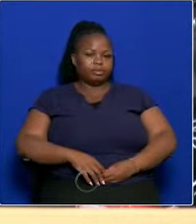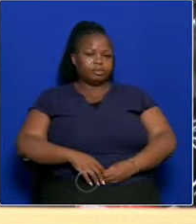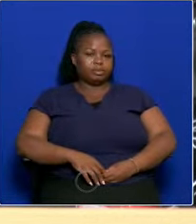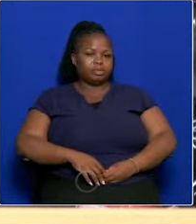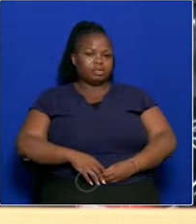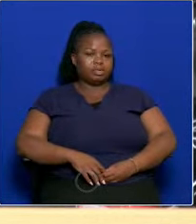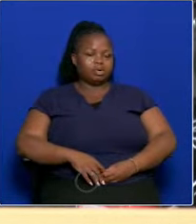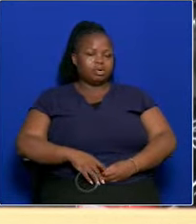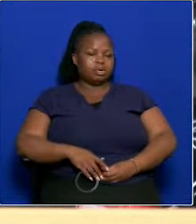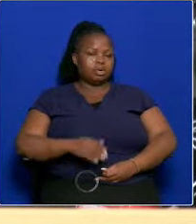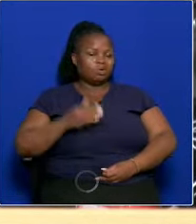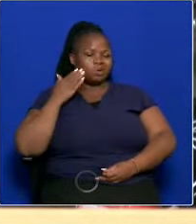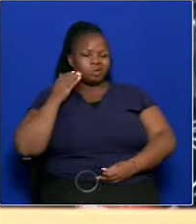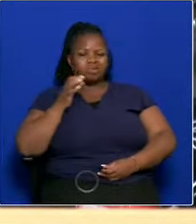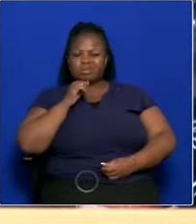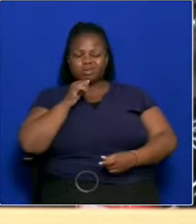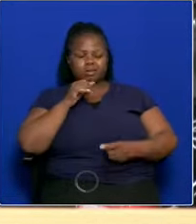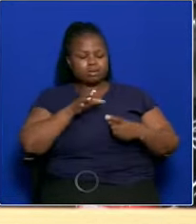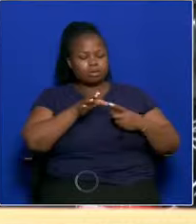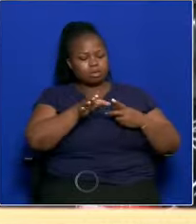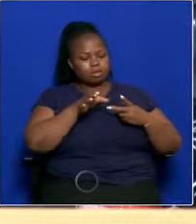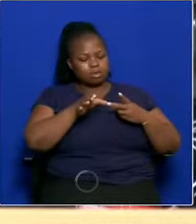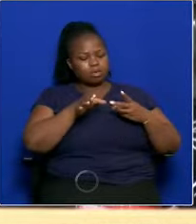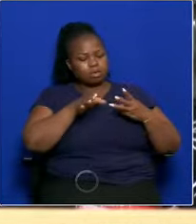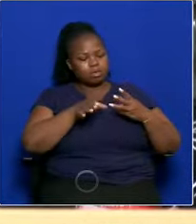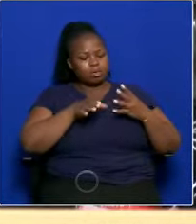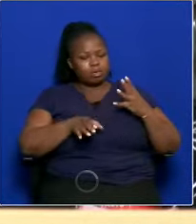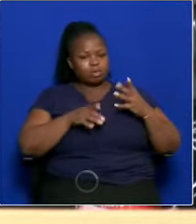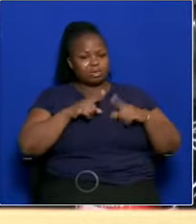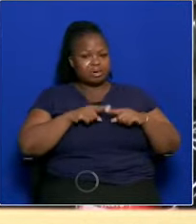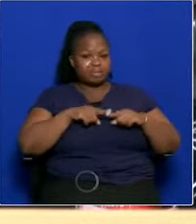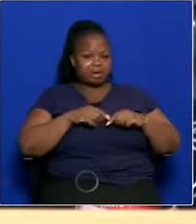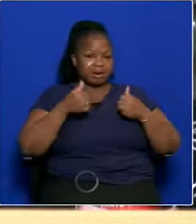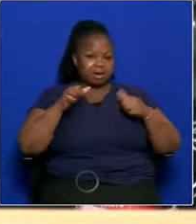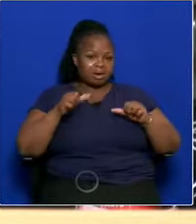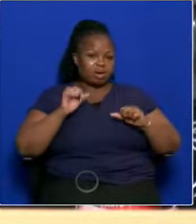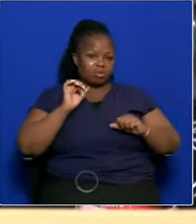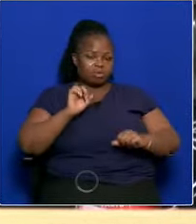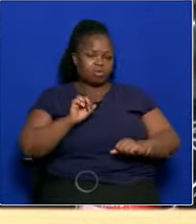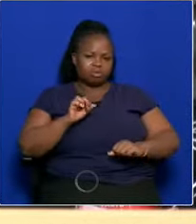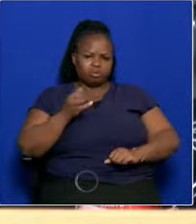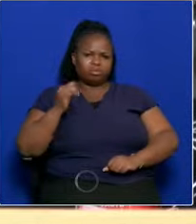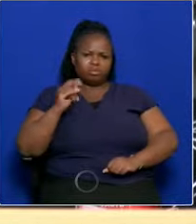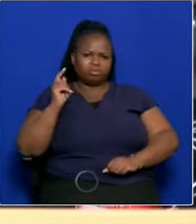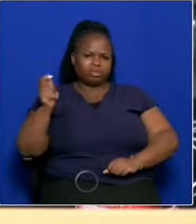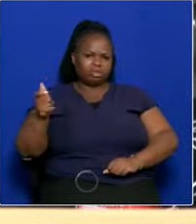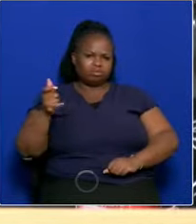months, based on what also you had in your account, you would have been able to cover these costs.